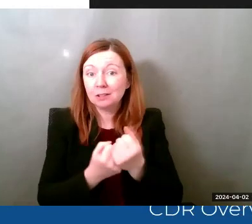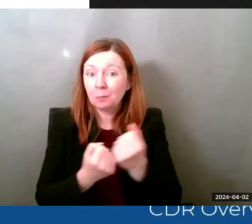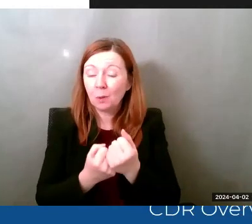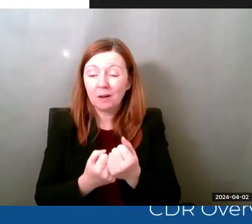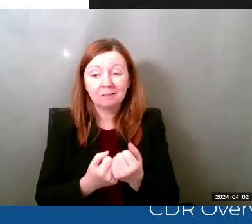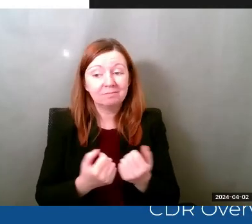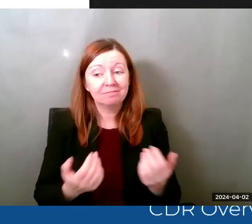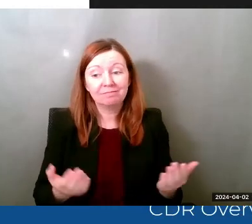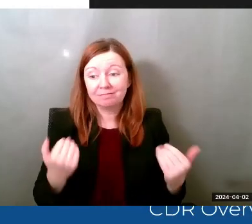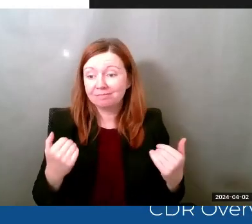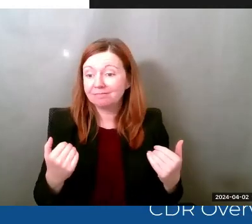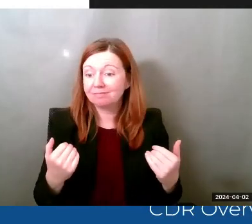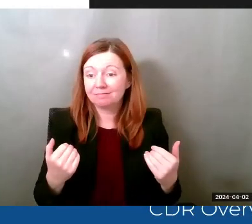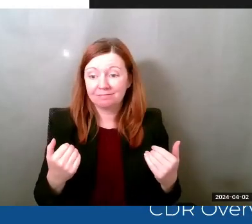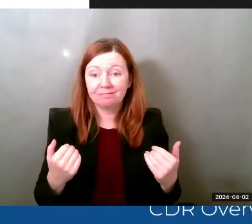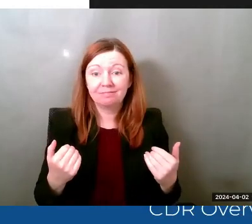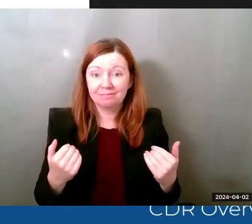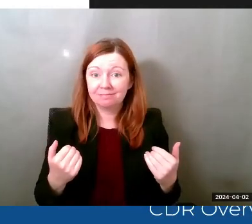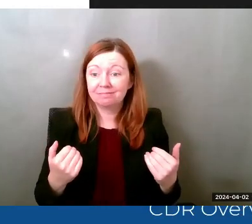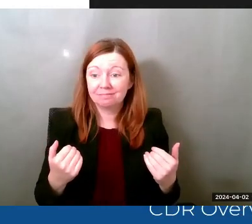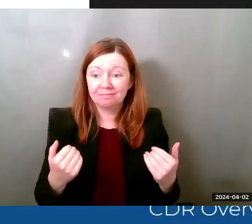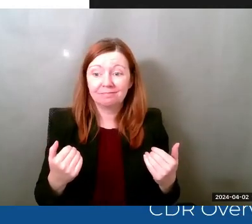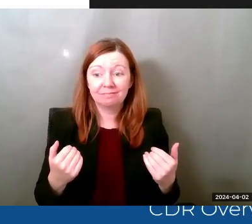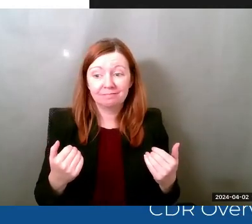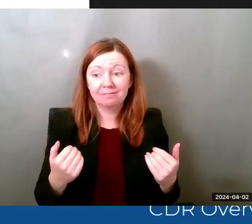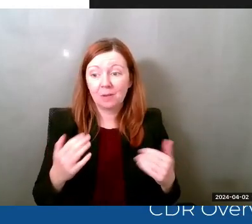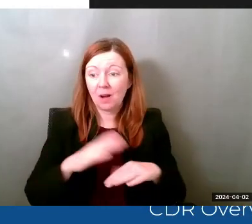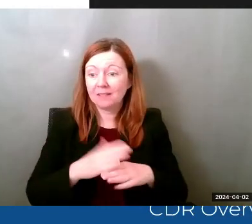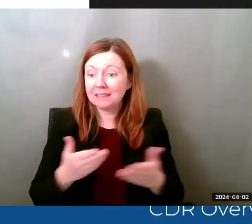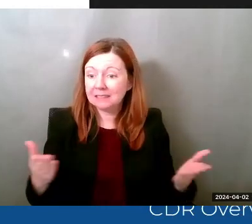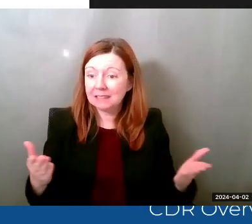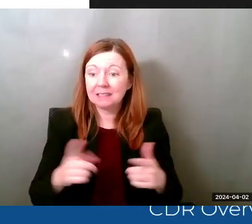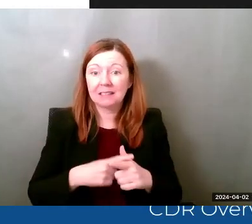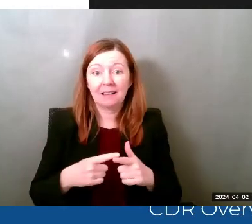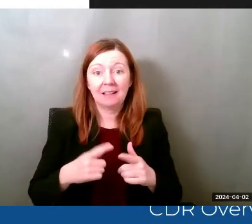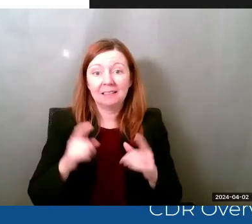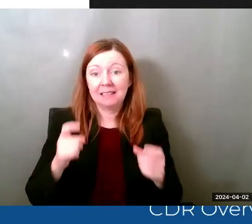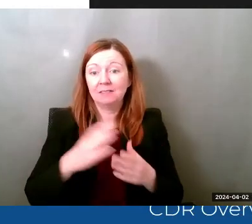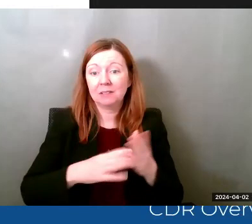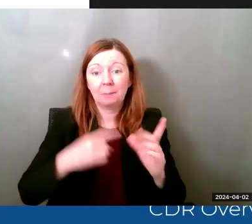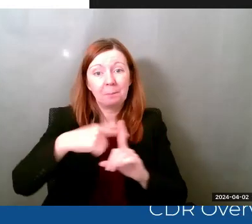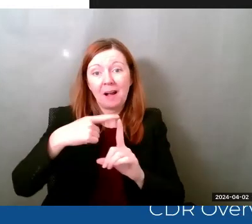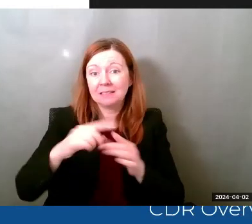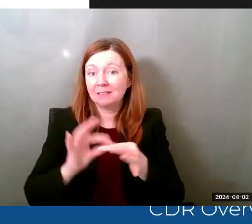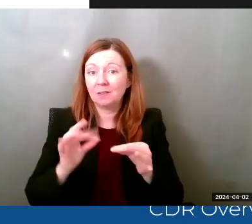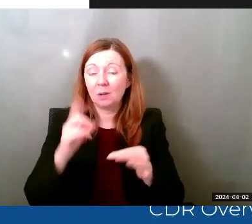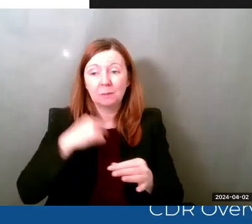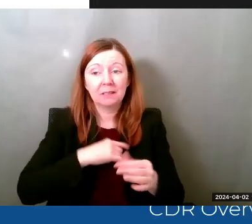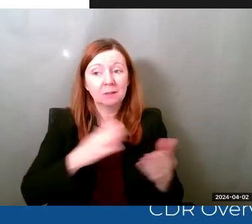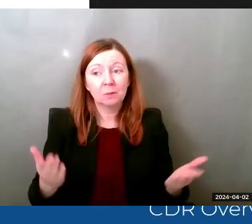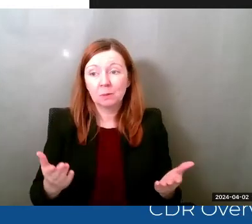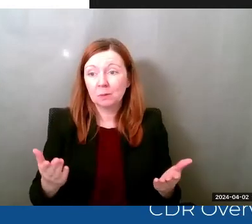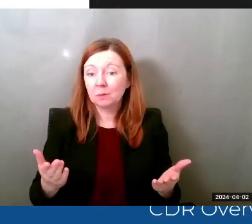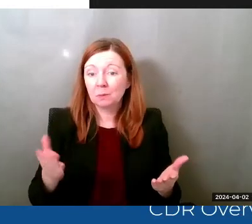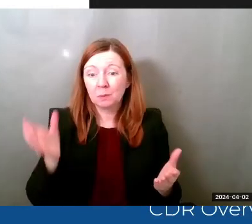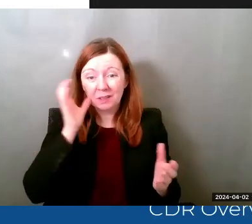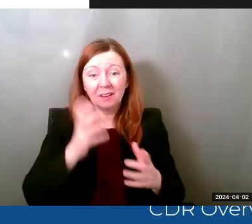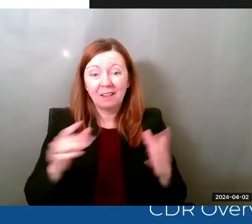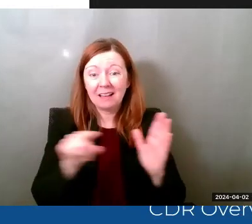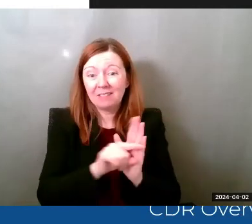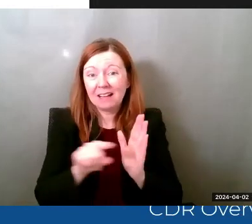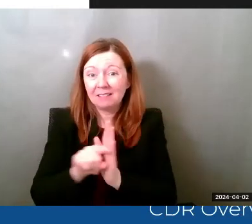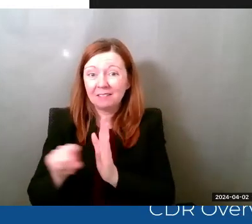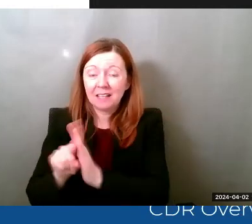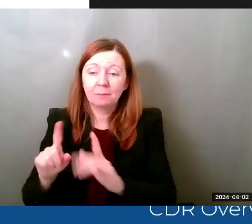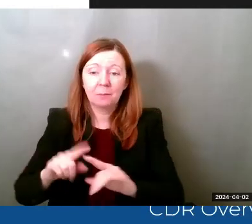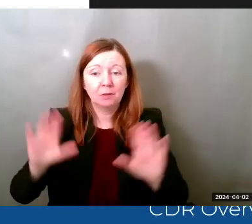this will come on these things and give some positive notes, because we hear a lot of negative things. But